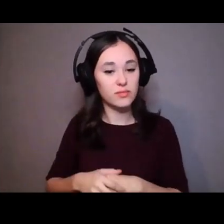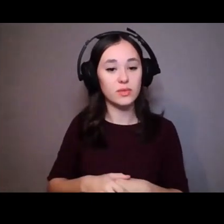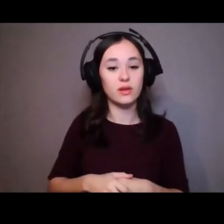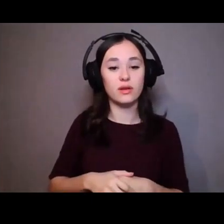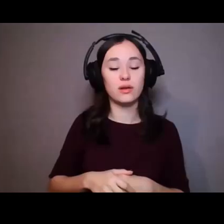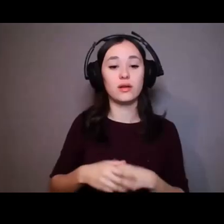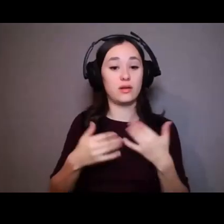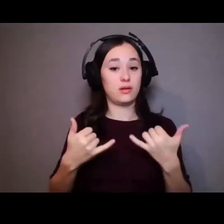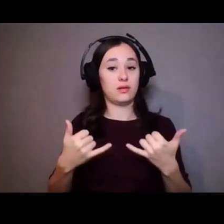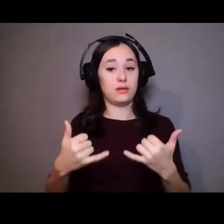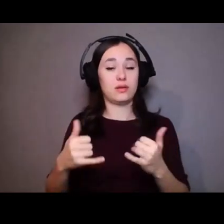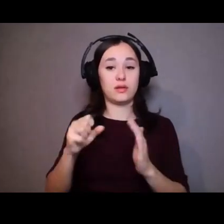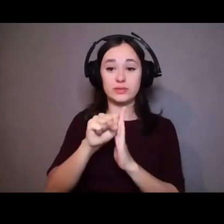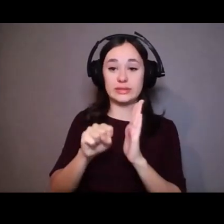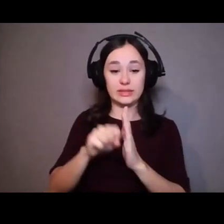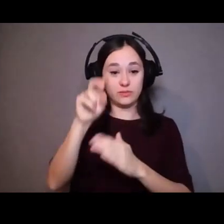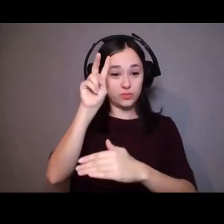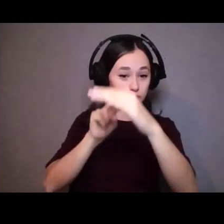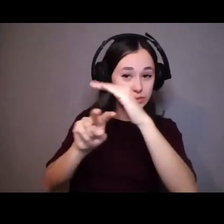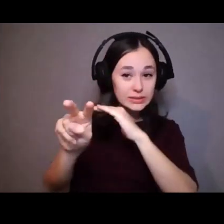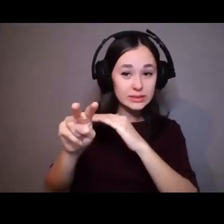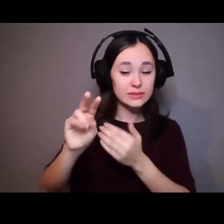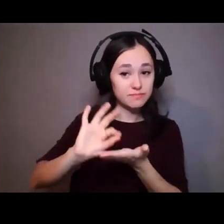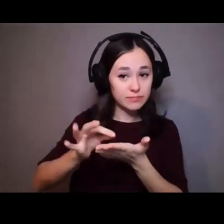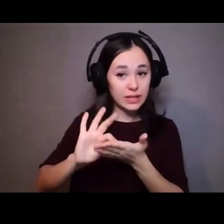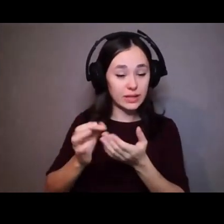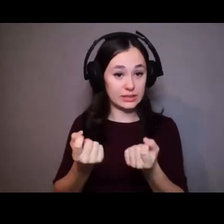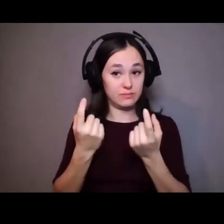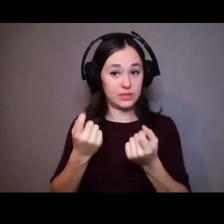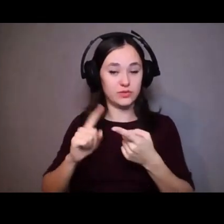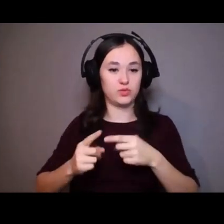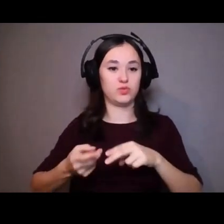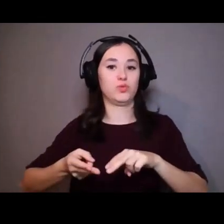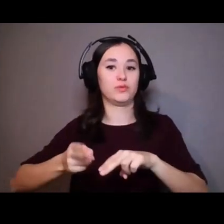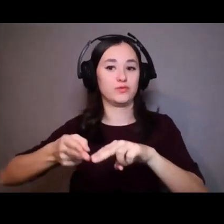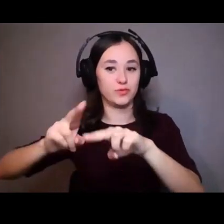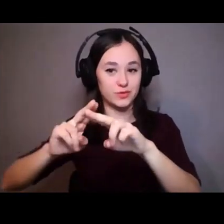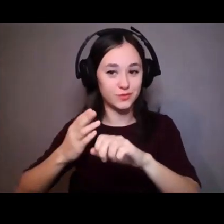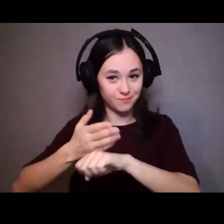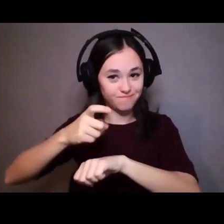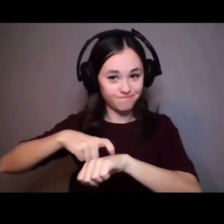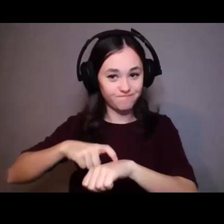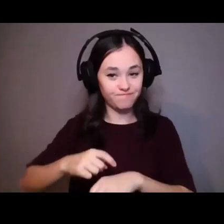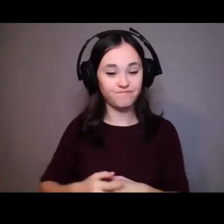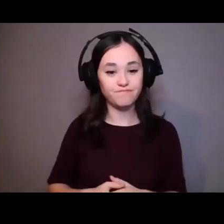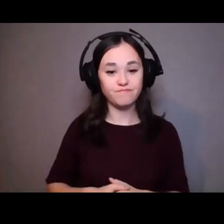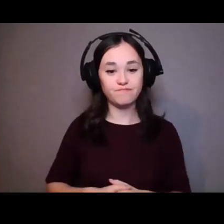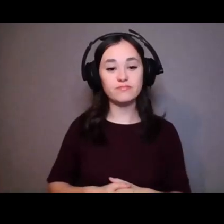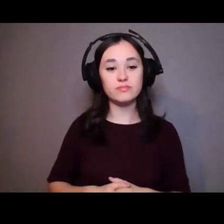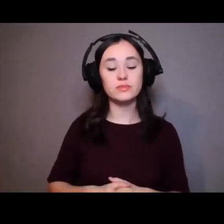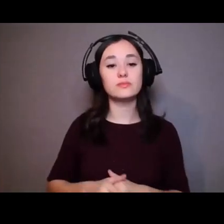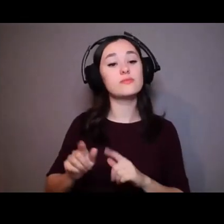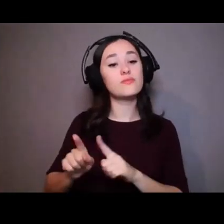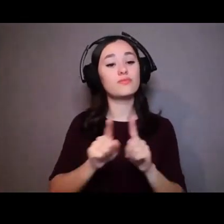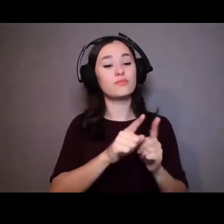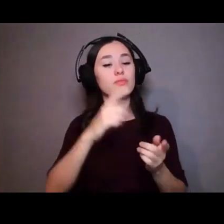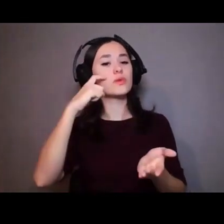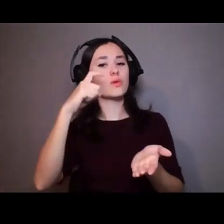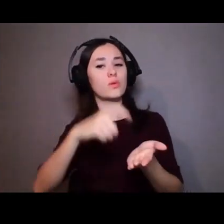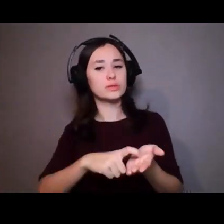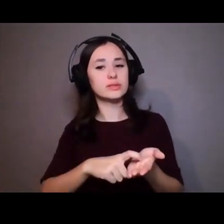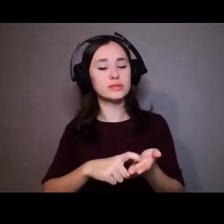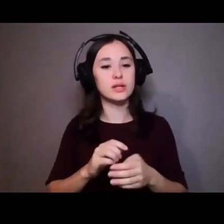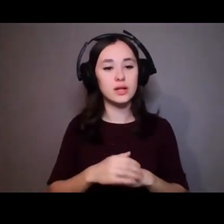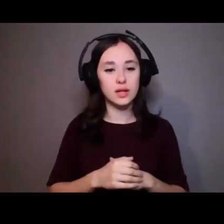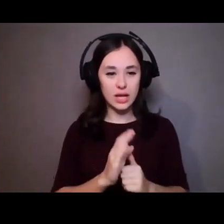projects Medicaid spending growth to persist in the coming years. One other note on this slide, as you'll notice between the two